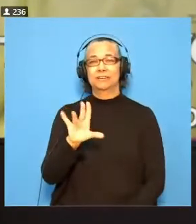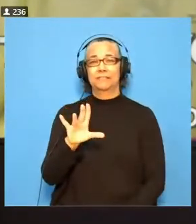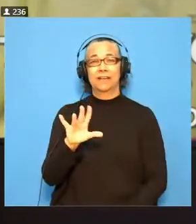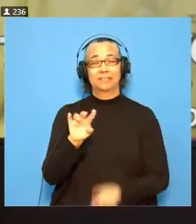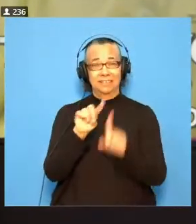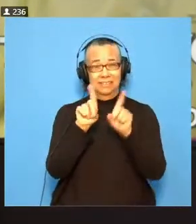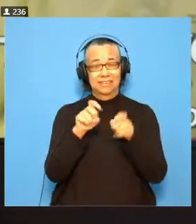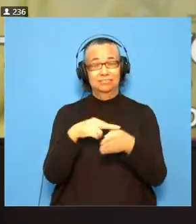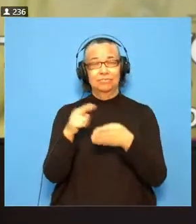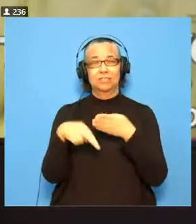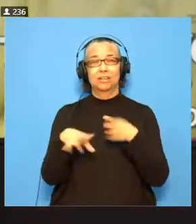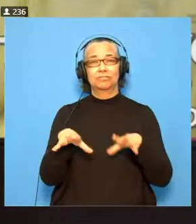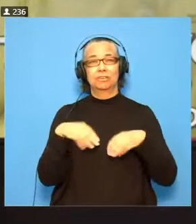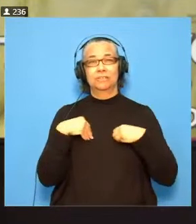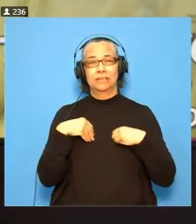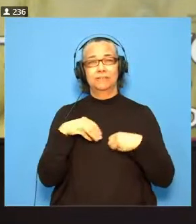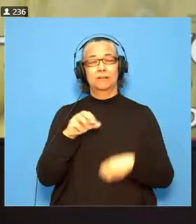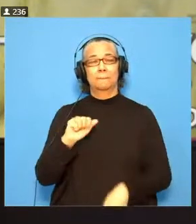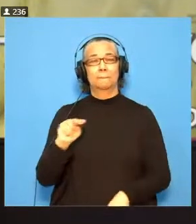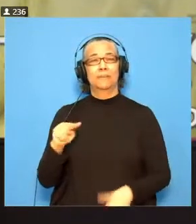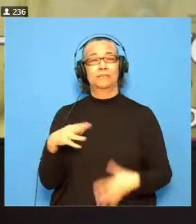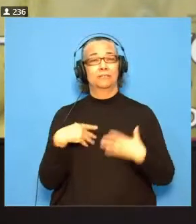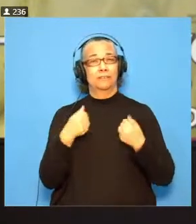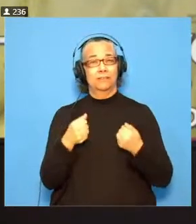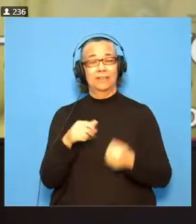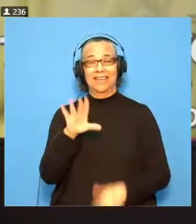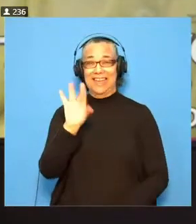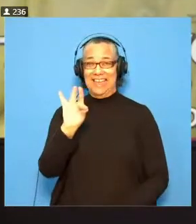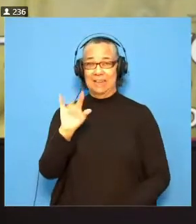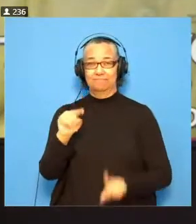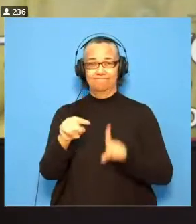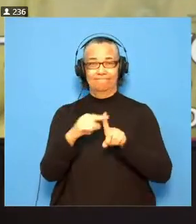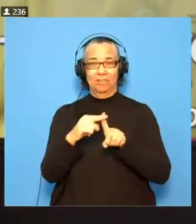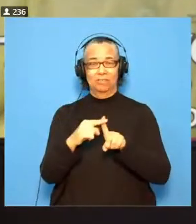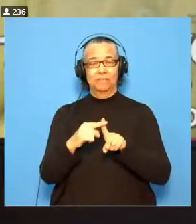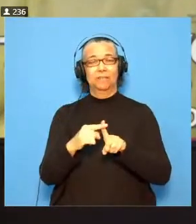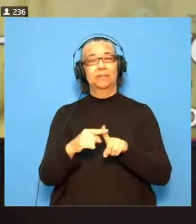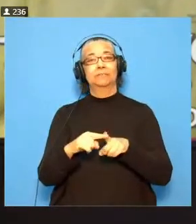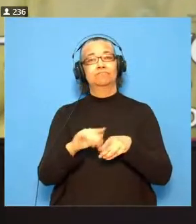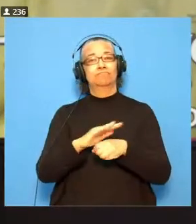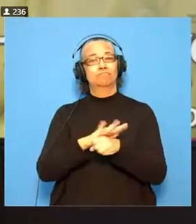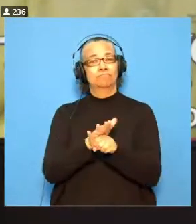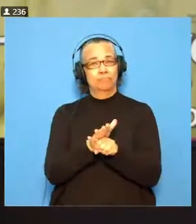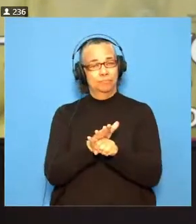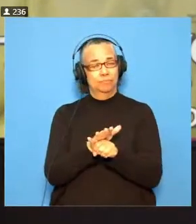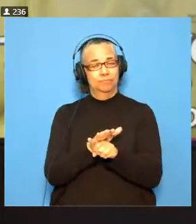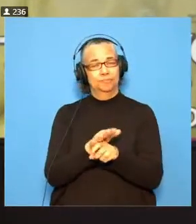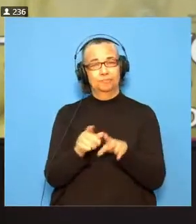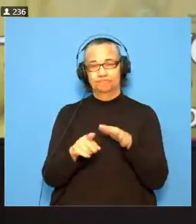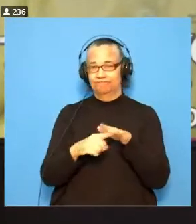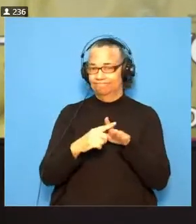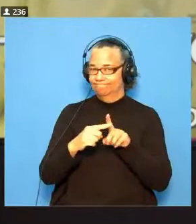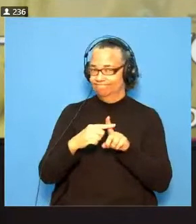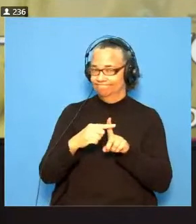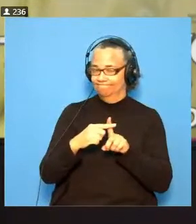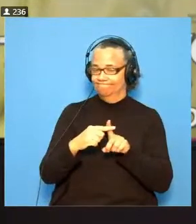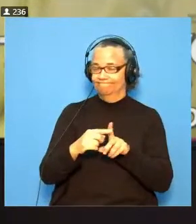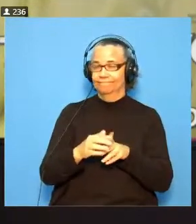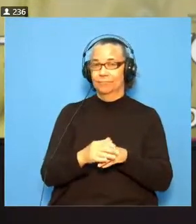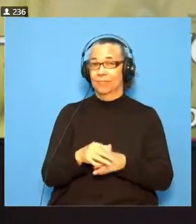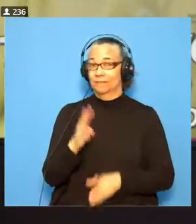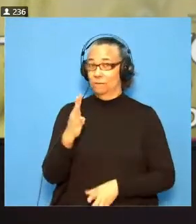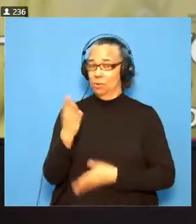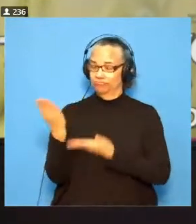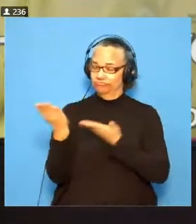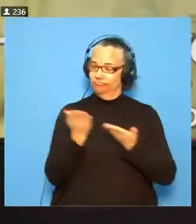by the Ministry of Health since the last update, and 8 were positive for COVID-19. 4 of the new cases are classified as